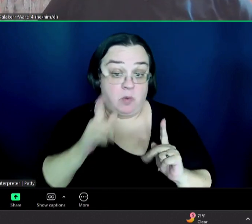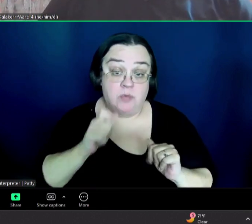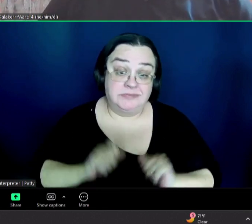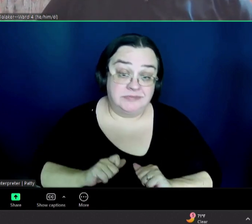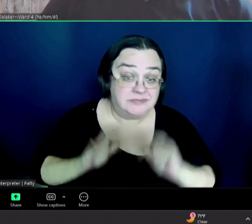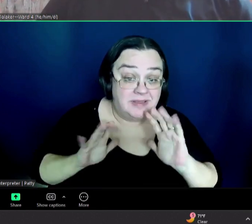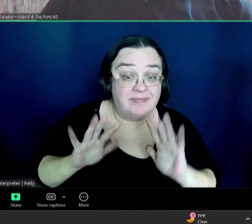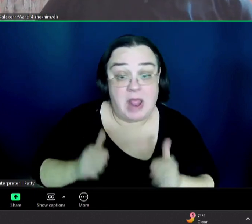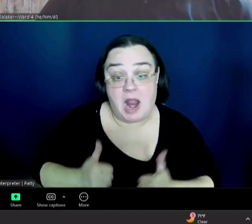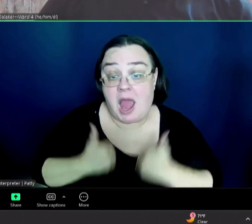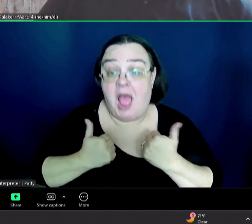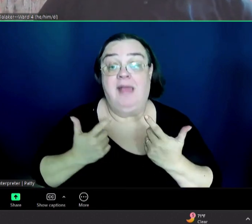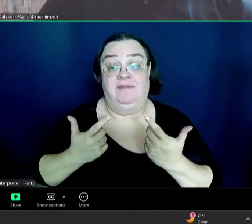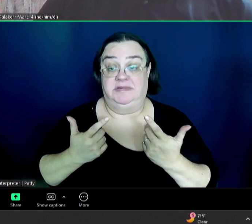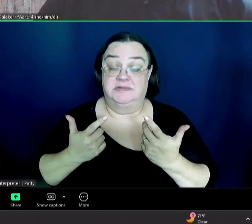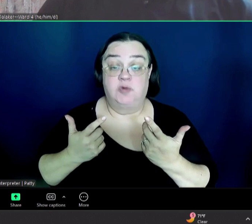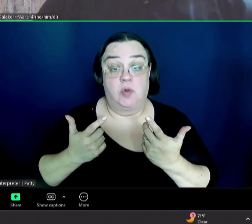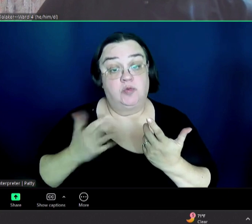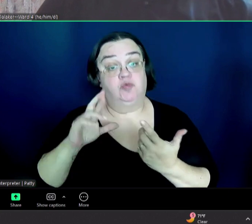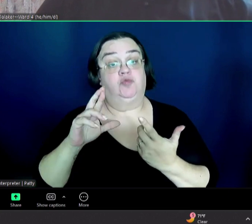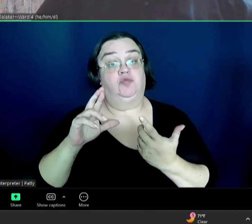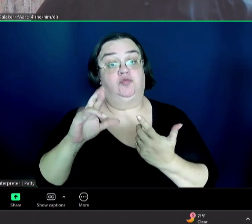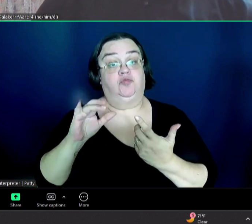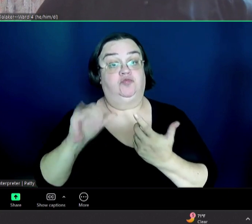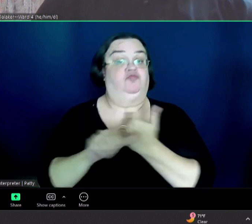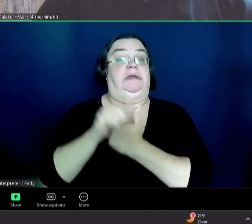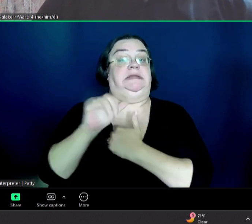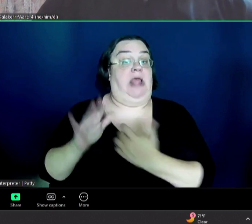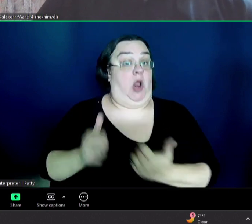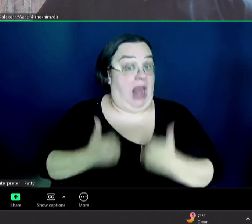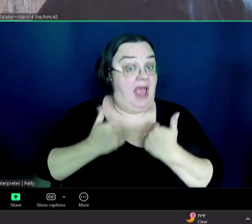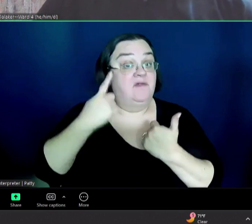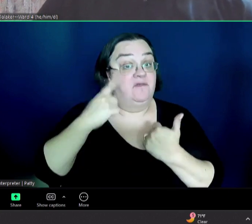or put their lives on the line for the country.